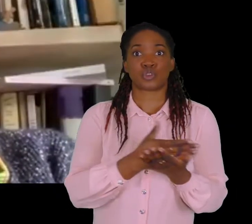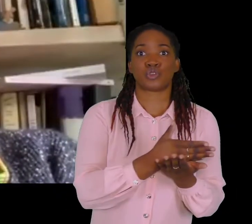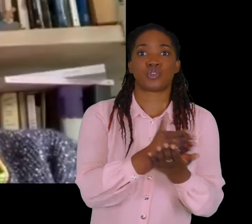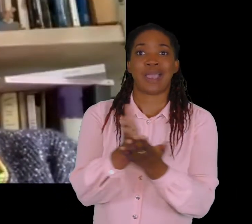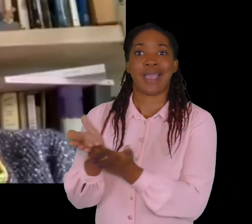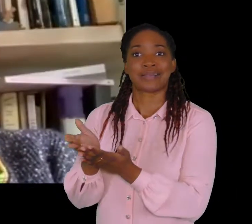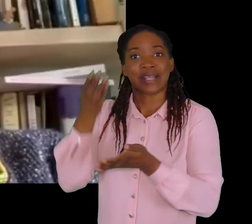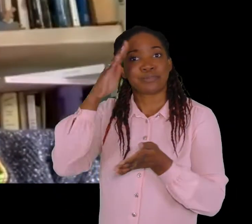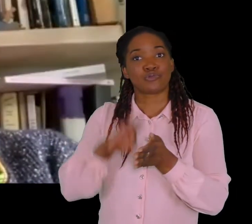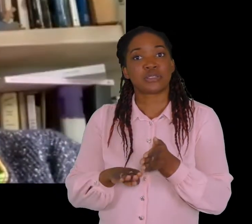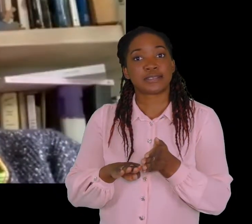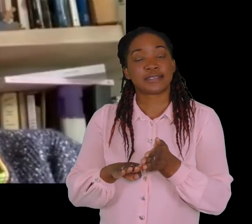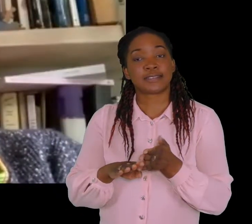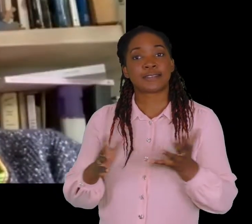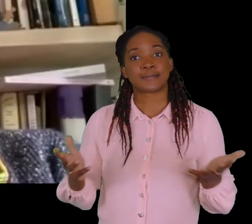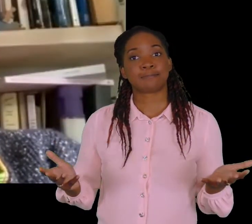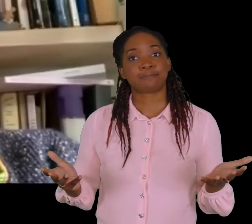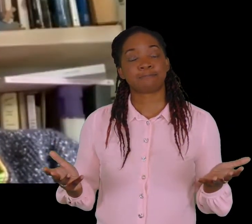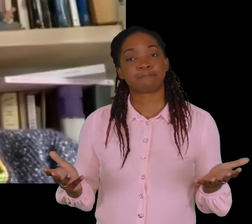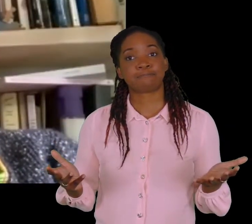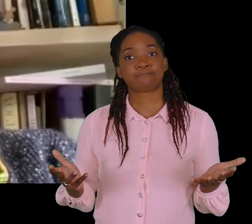shared experience of